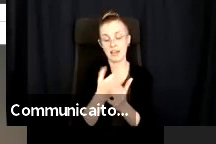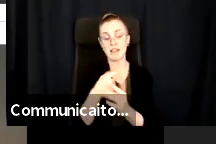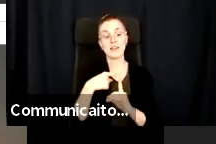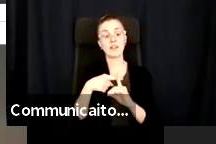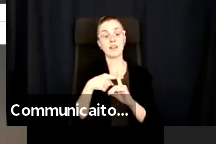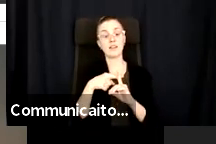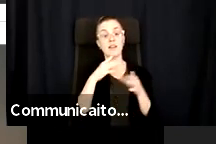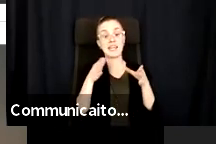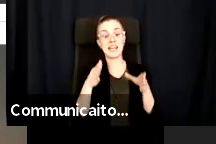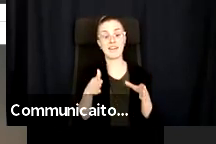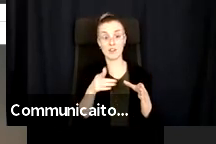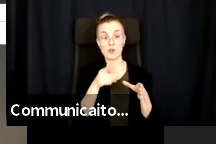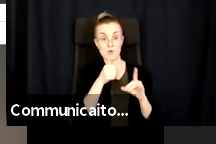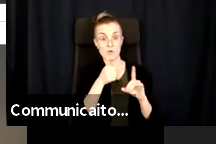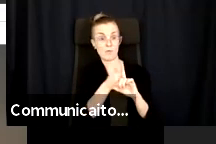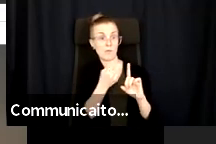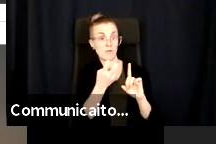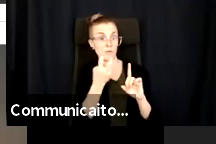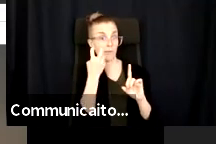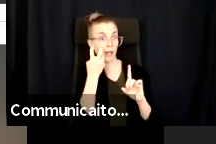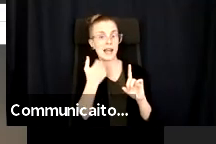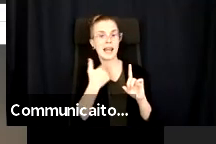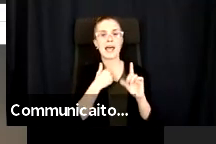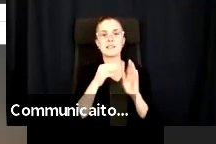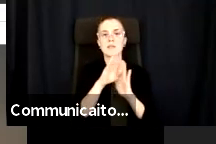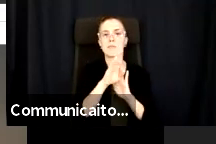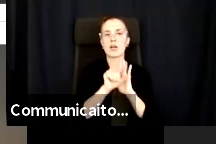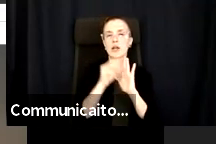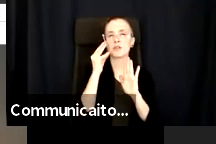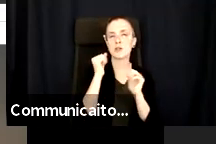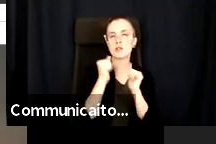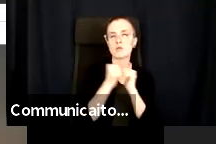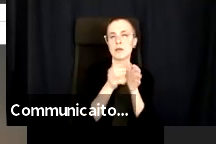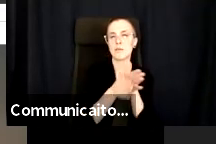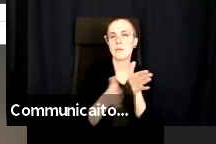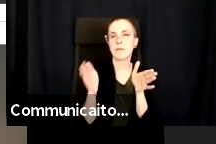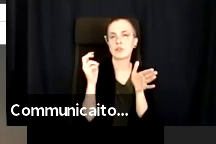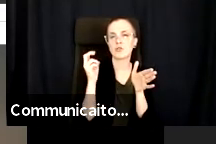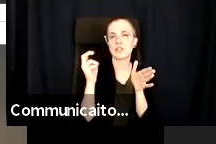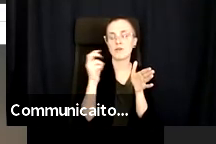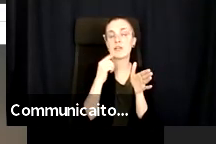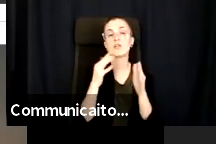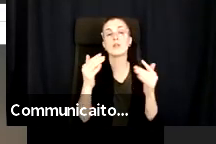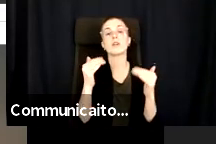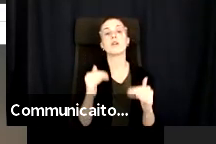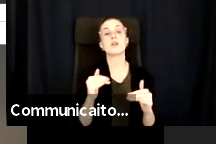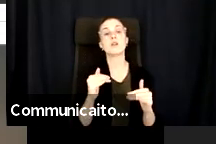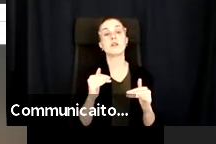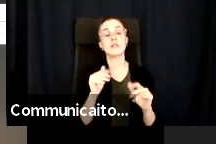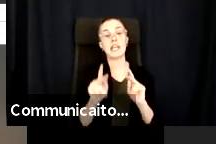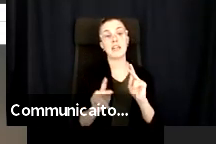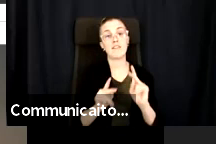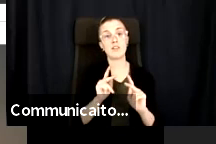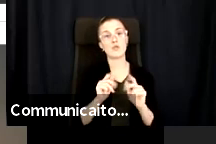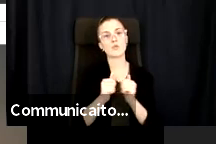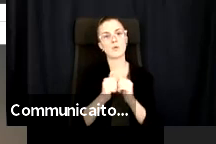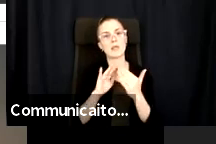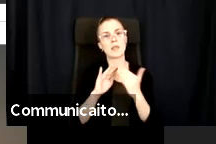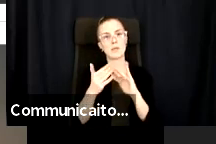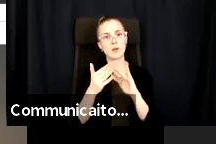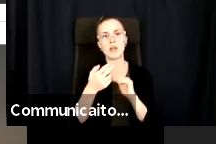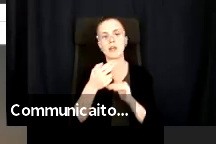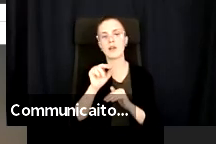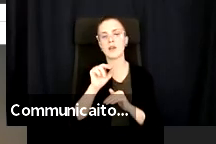with a background in public transportation, and individuals who experience in community hospice care, children's